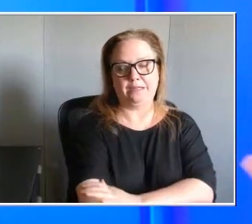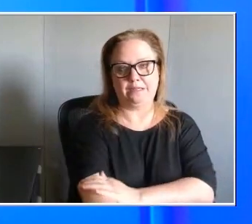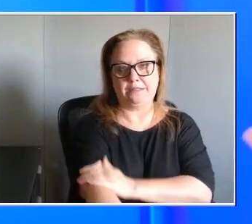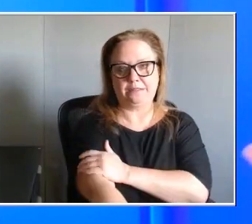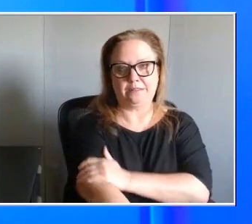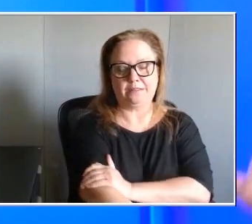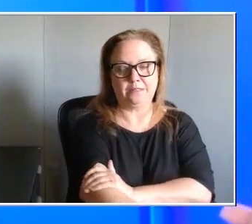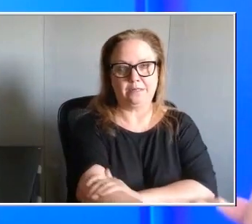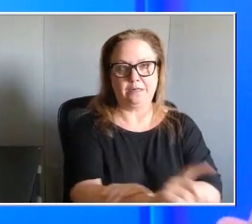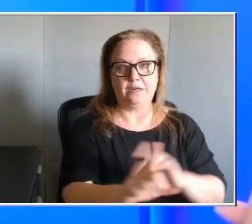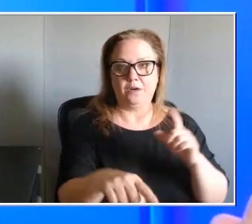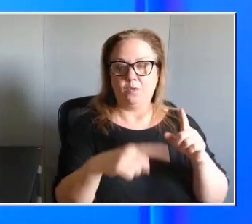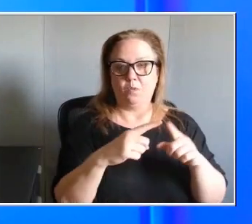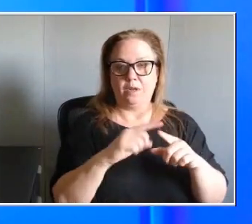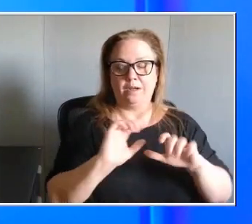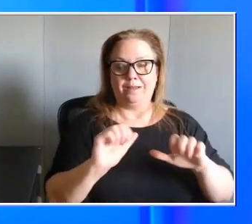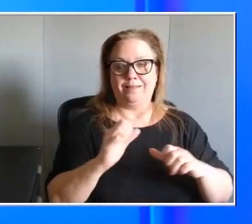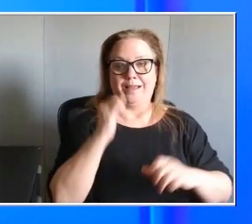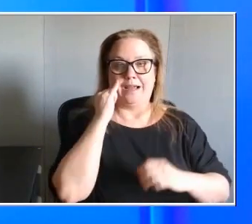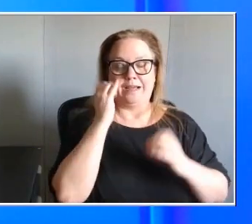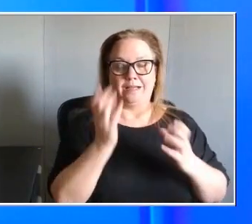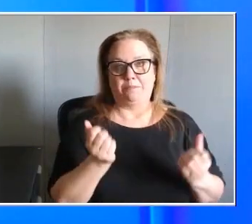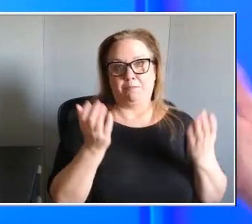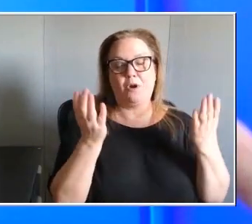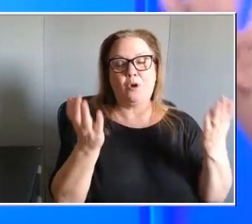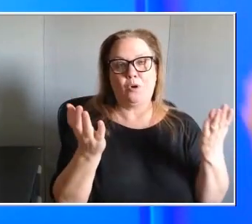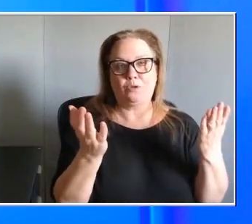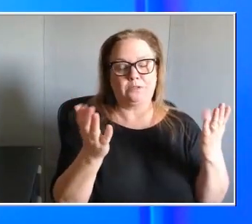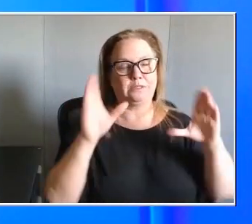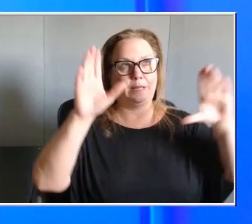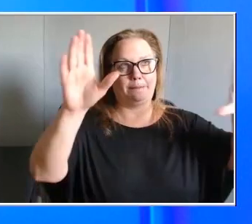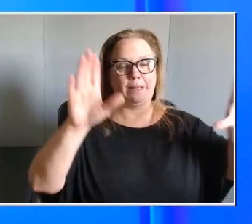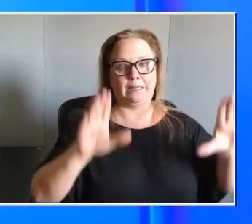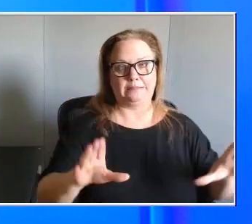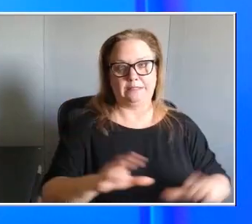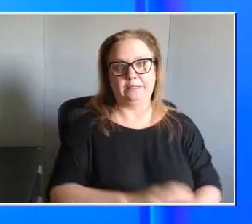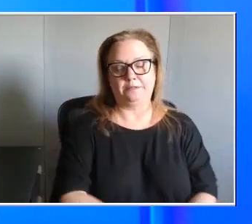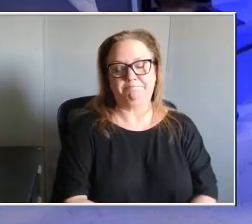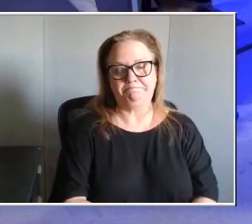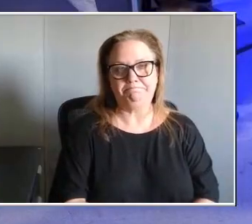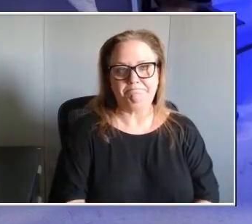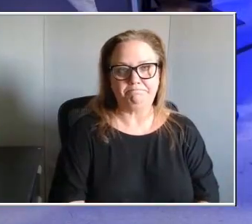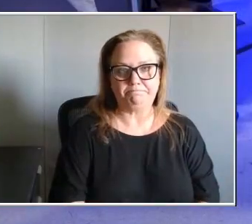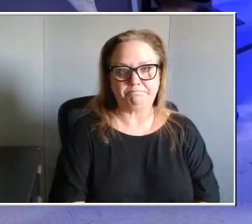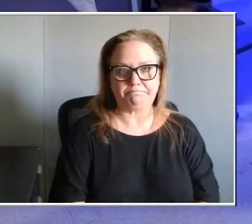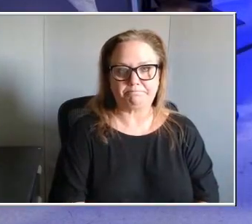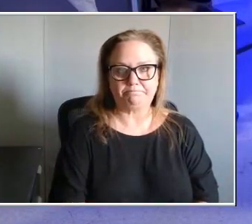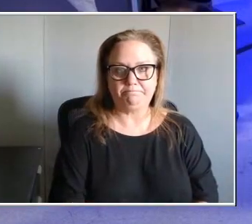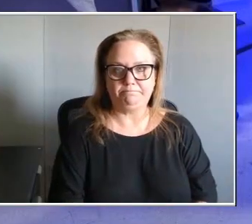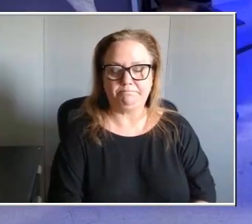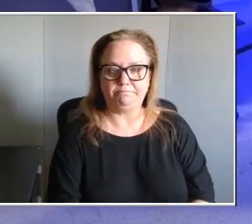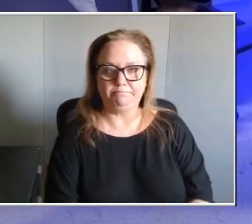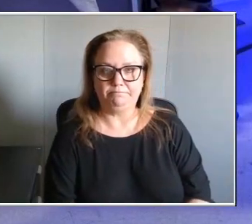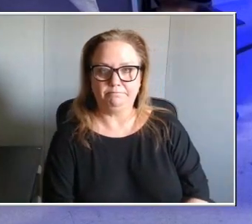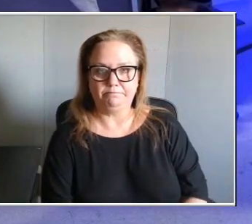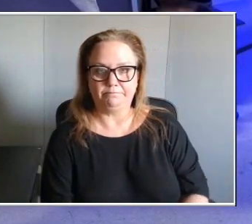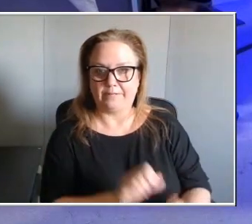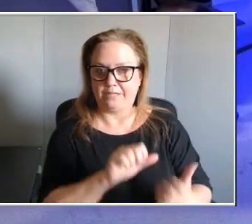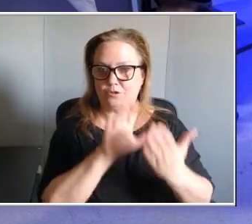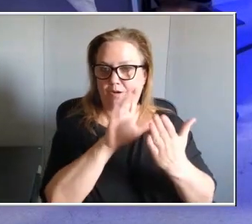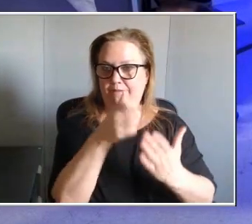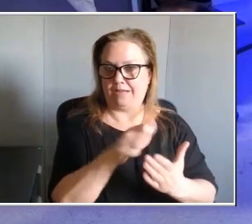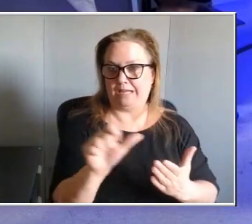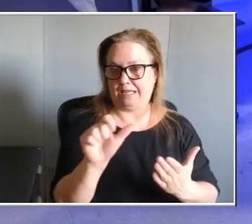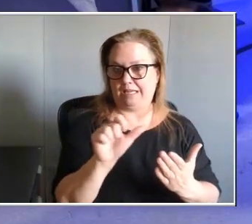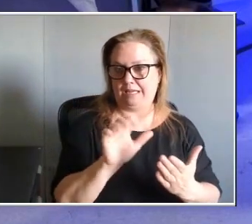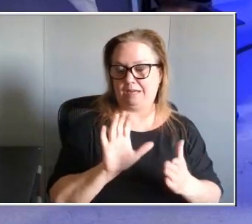once the idea has been proposed, it's amazing, because we have such amazing leaders. So have you run into resistance?